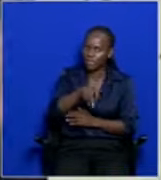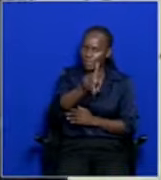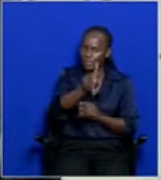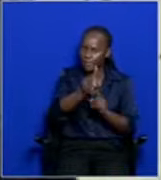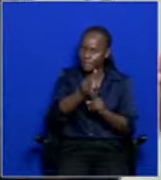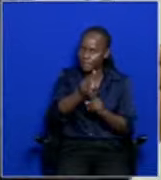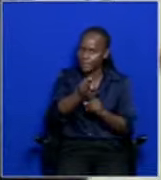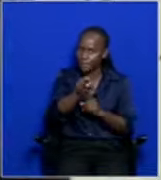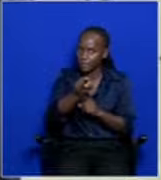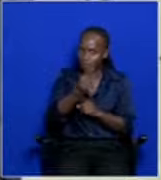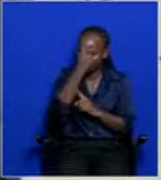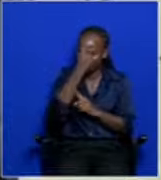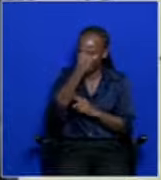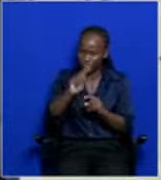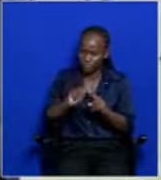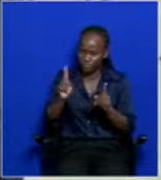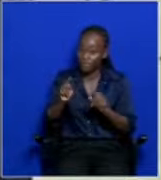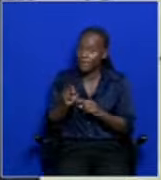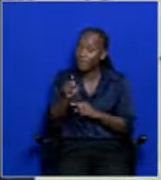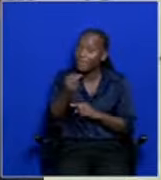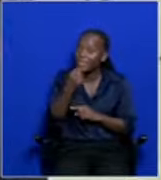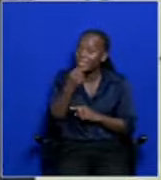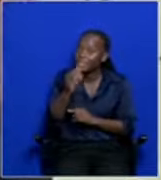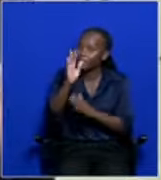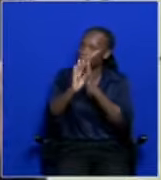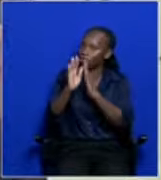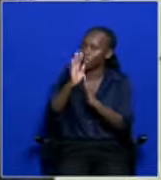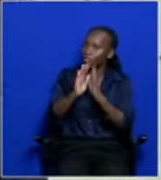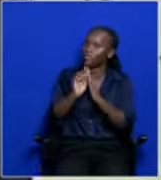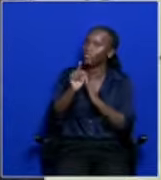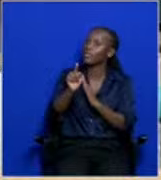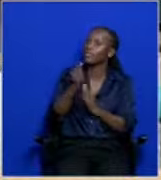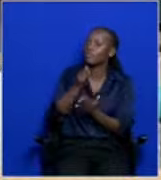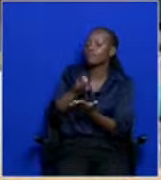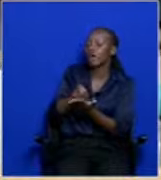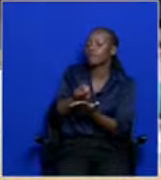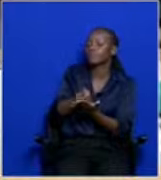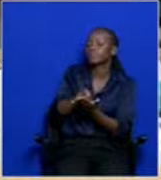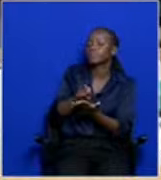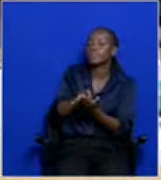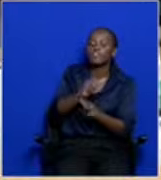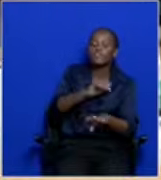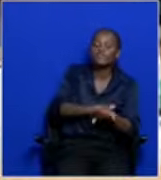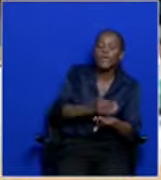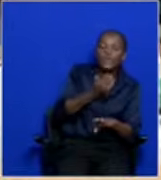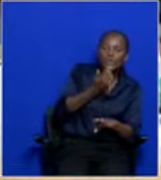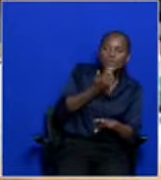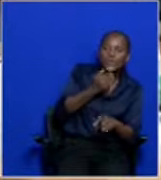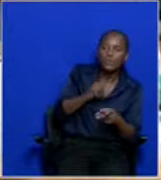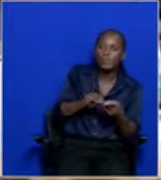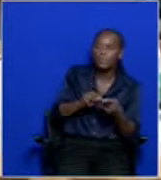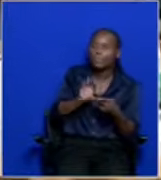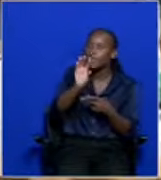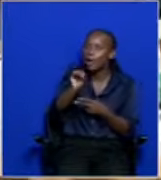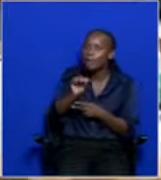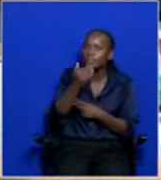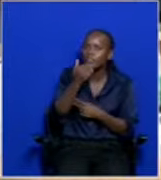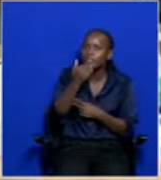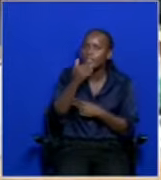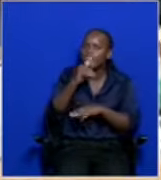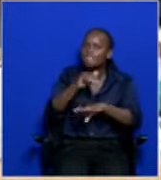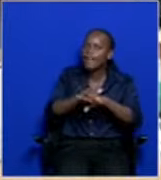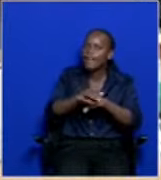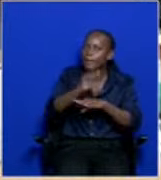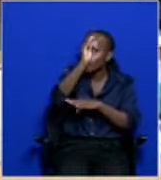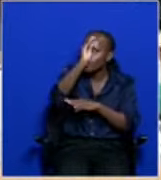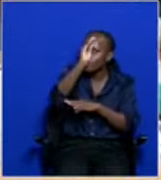he was with his friend, I will ask the rank, he will know better, because Mackenzie doesn't know those rank. He's